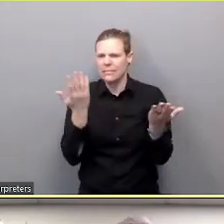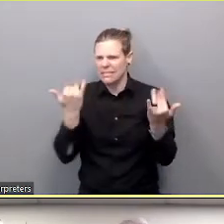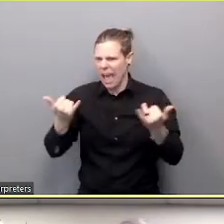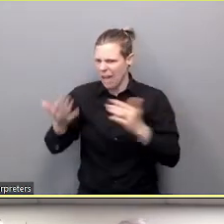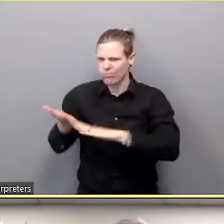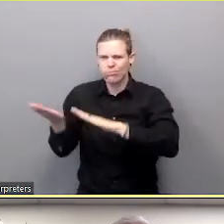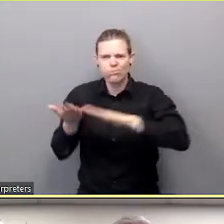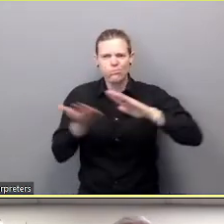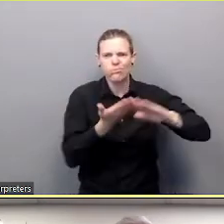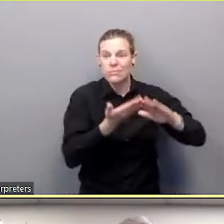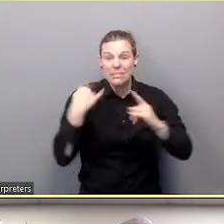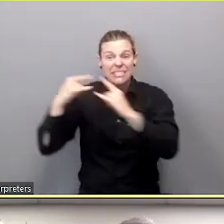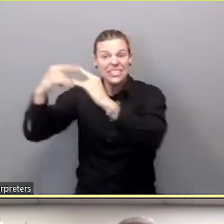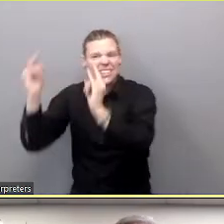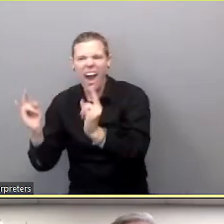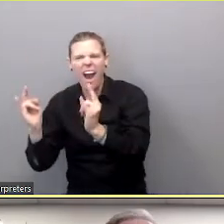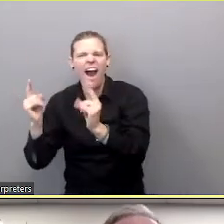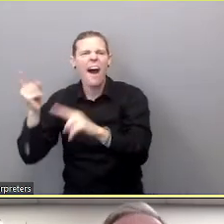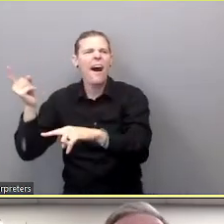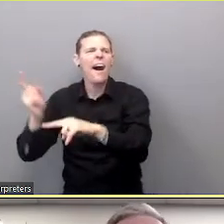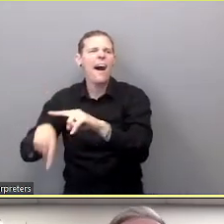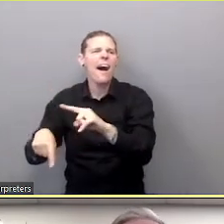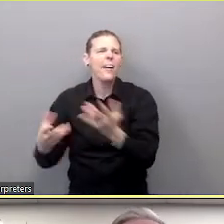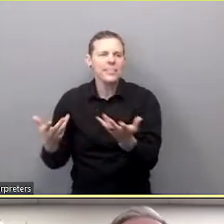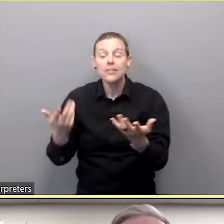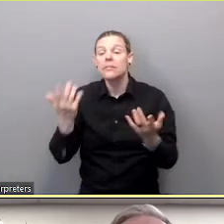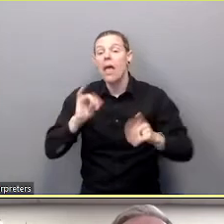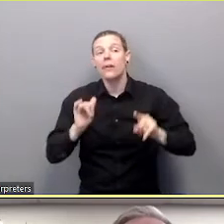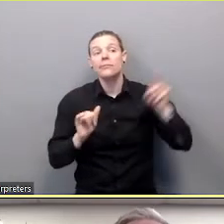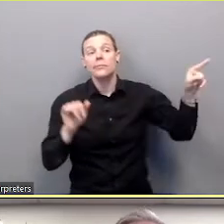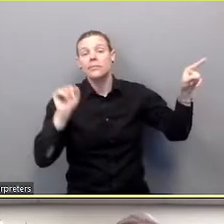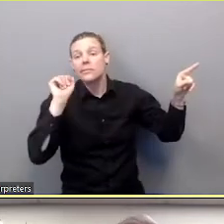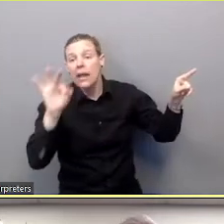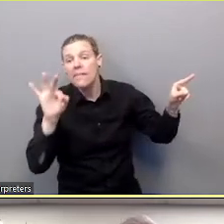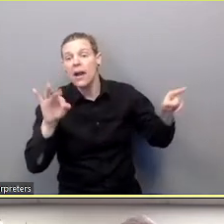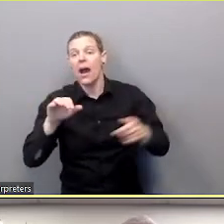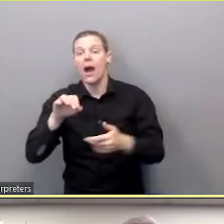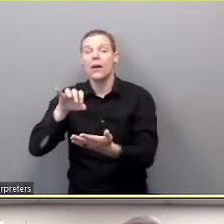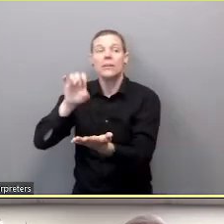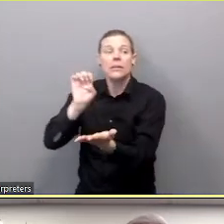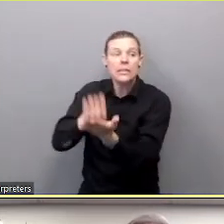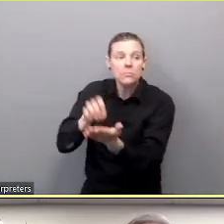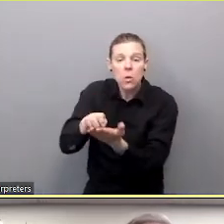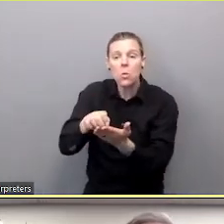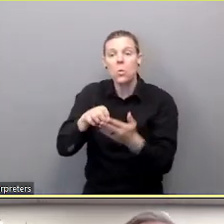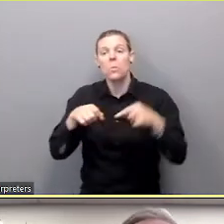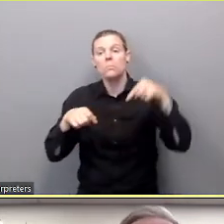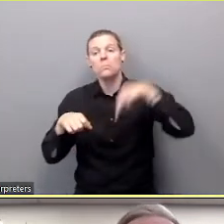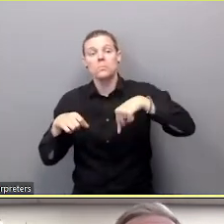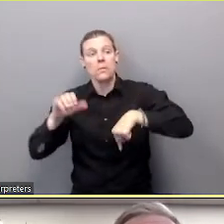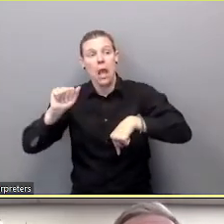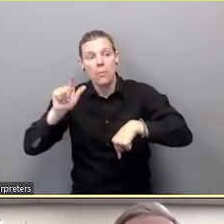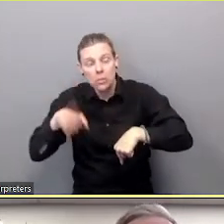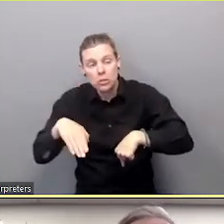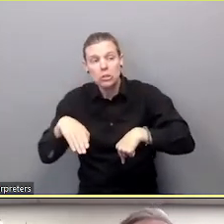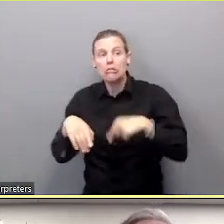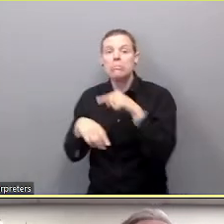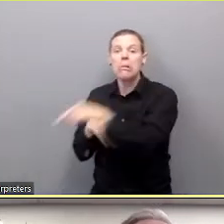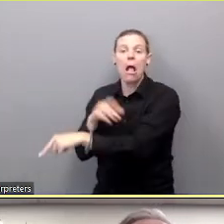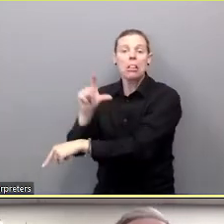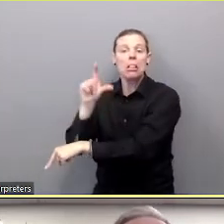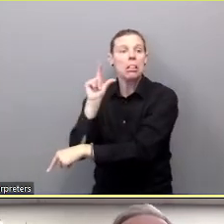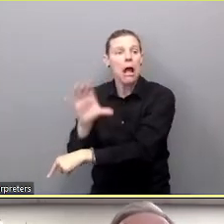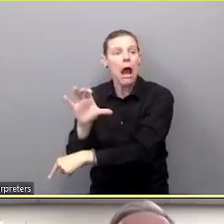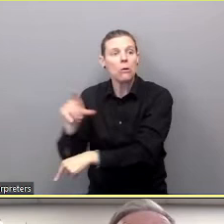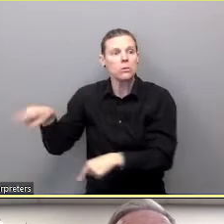Fe, Espanola, Albuquerque, Las Cruces, if you know of a facility